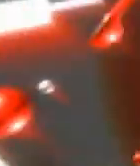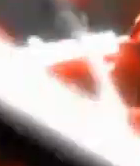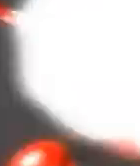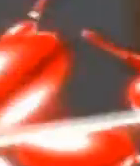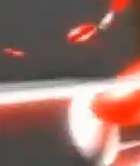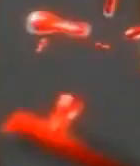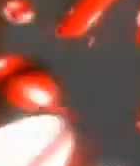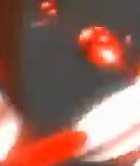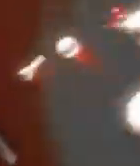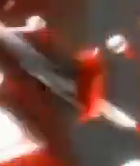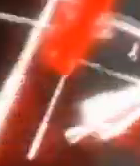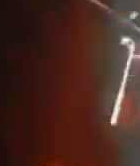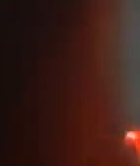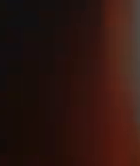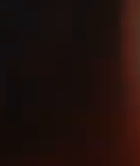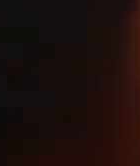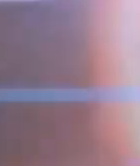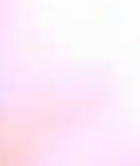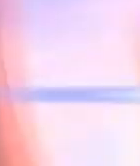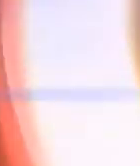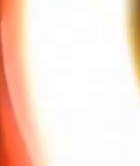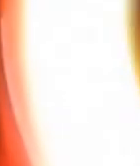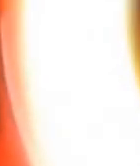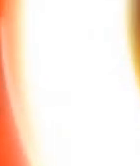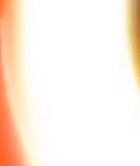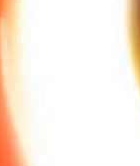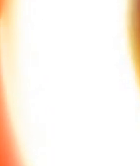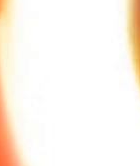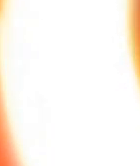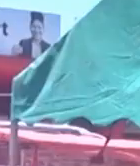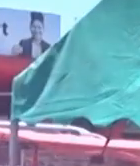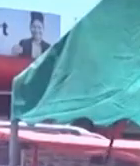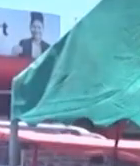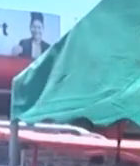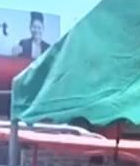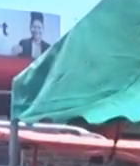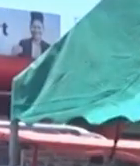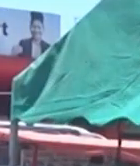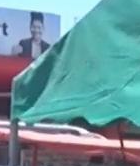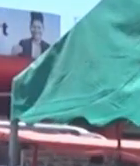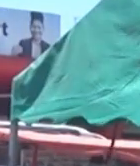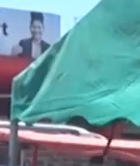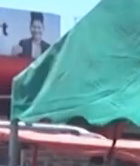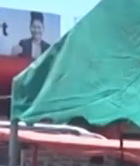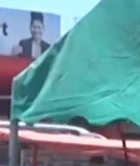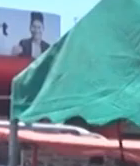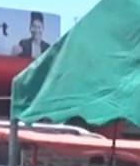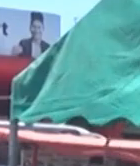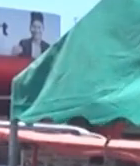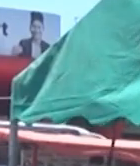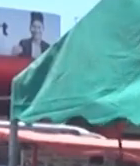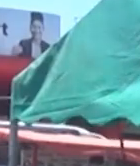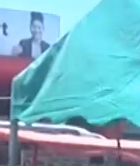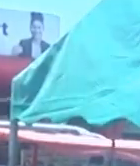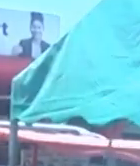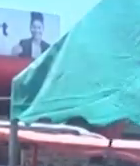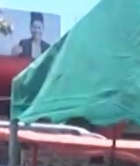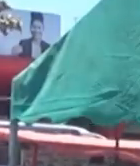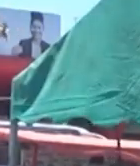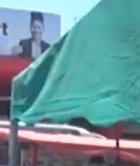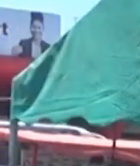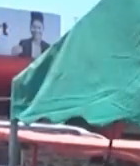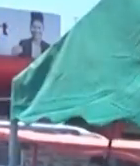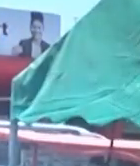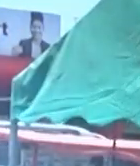Bola. Alang gonoa, ilutoka, tutalita ka ng Bula